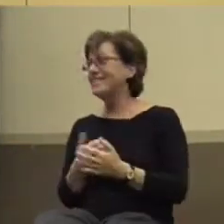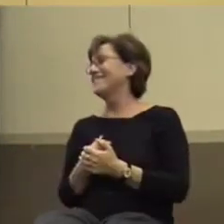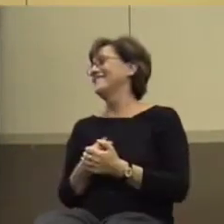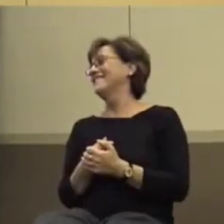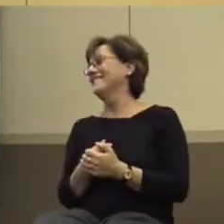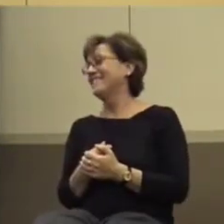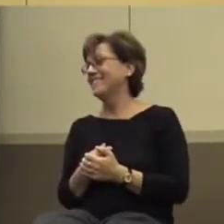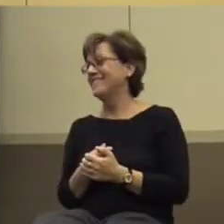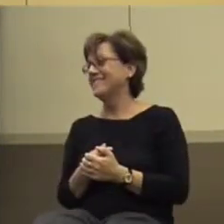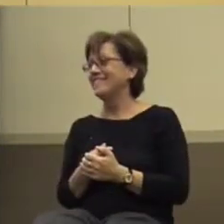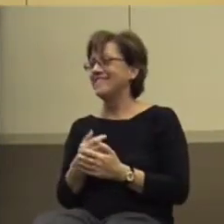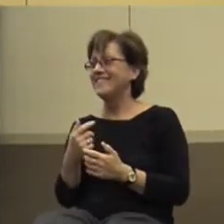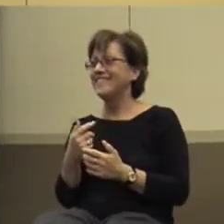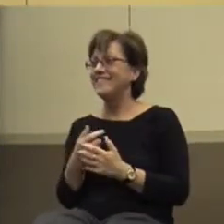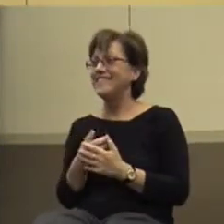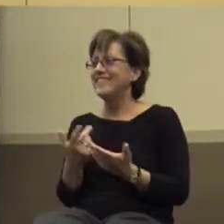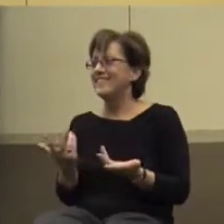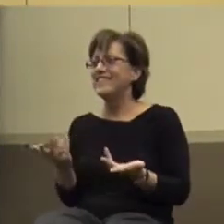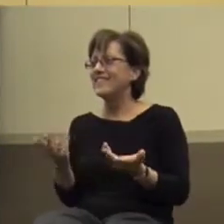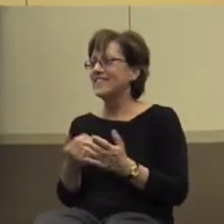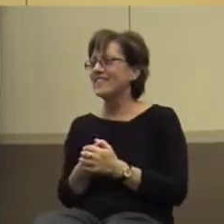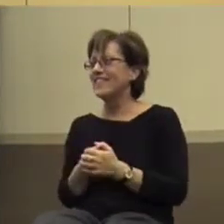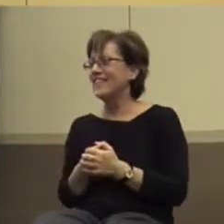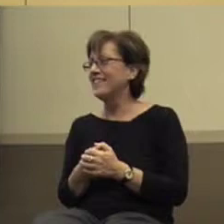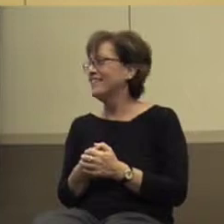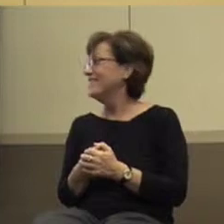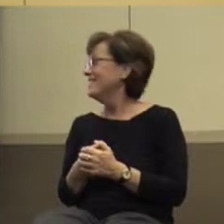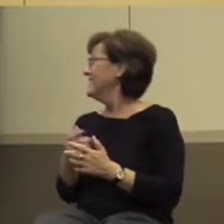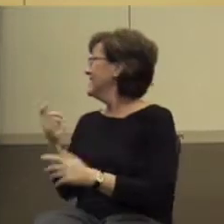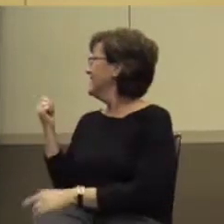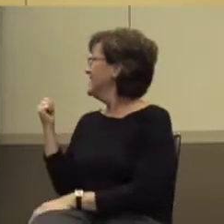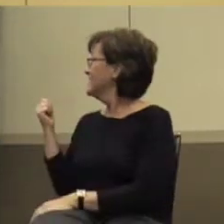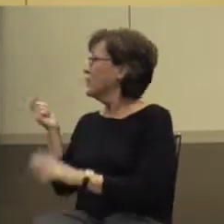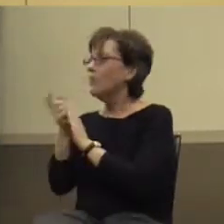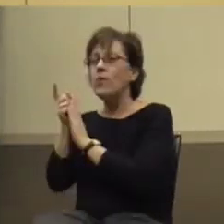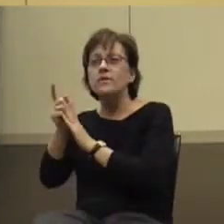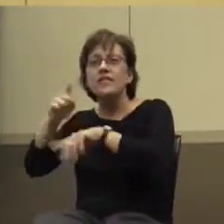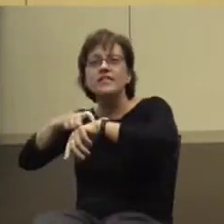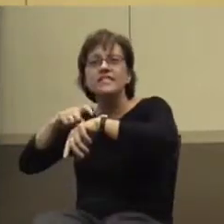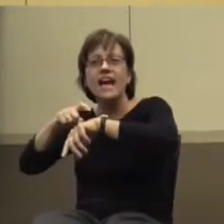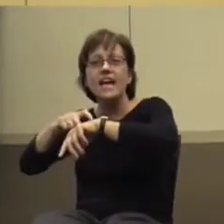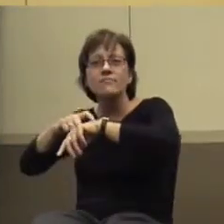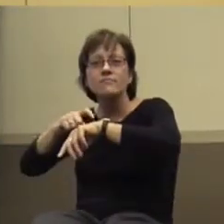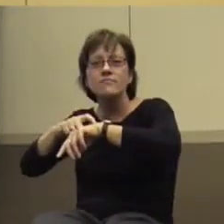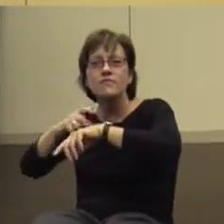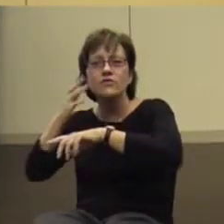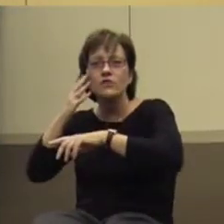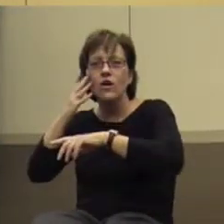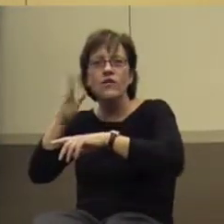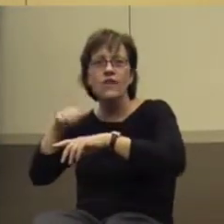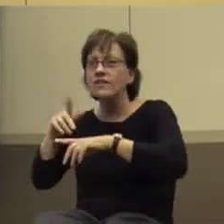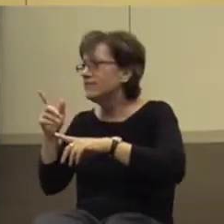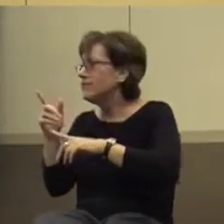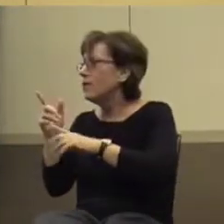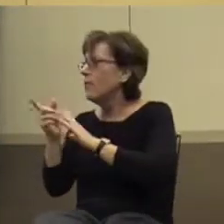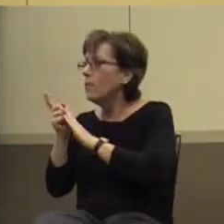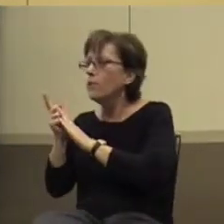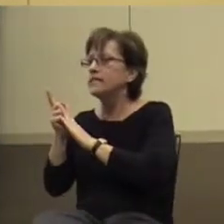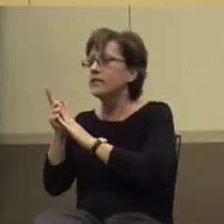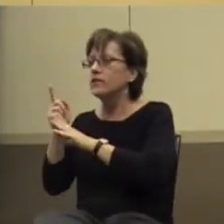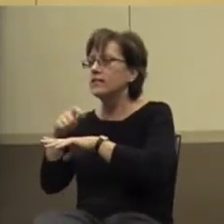Now, momentary time sampling. How many know that? Okay. Keep seeing the psychologist's hand popping up